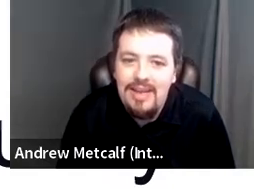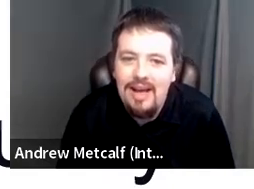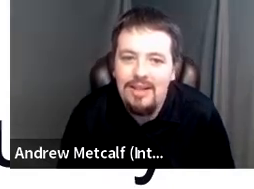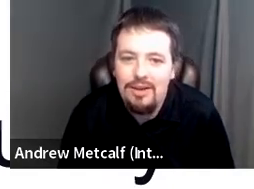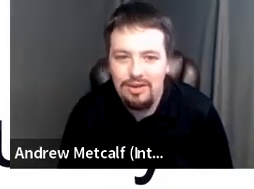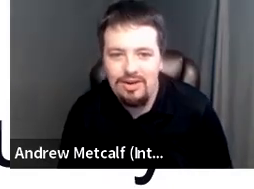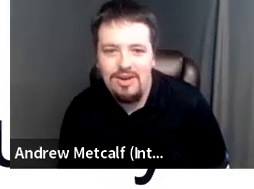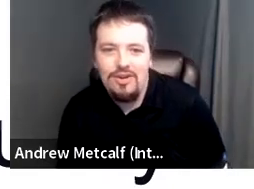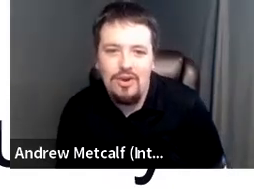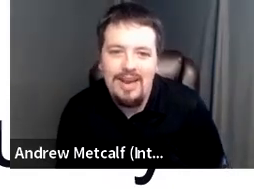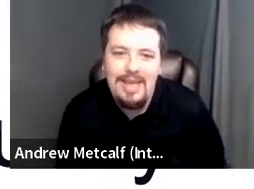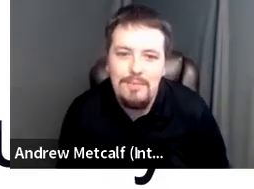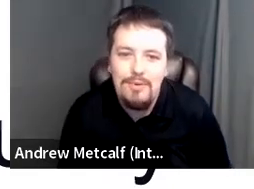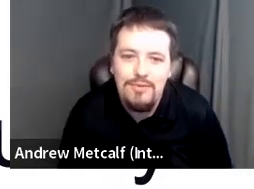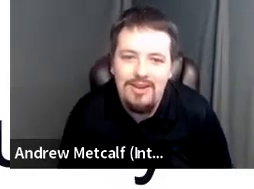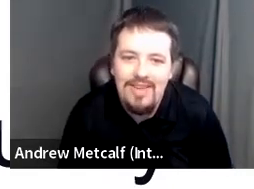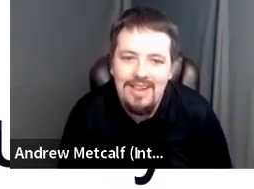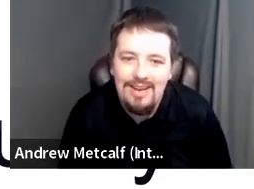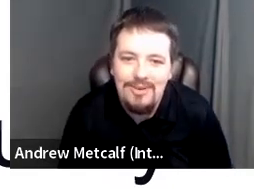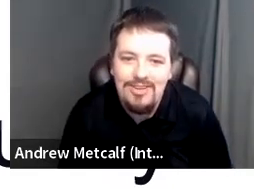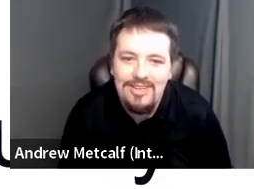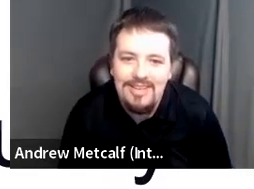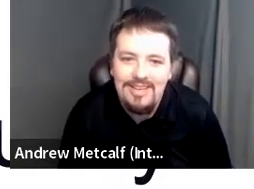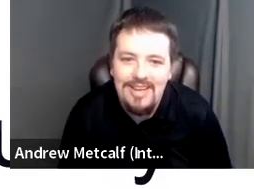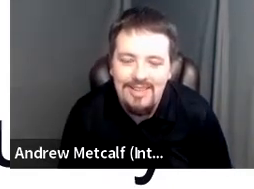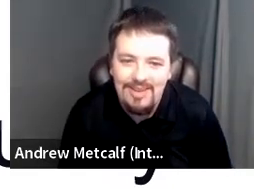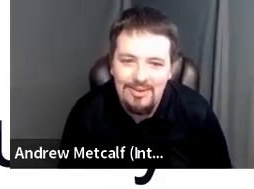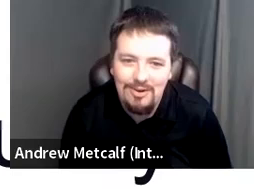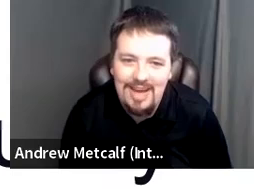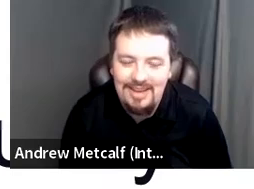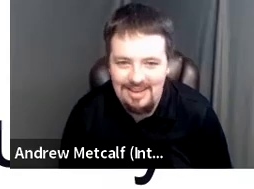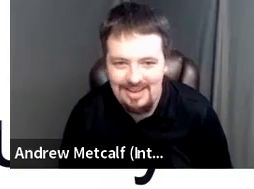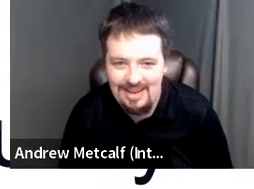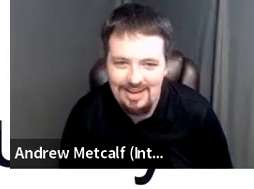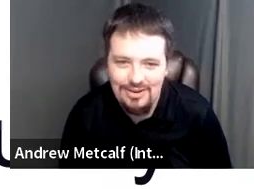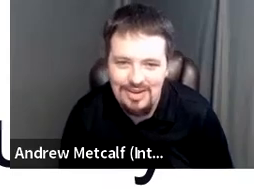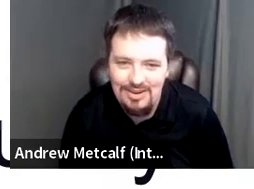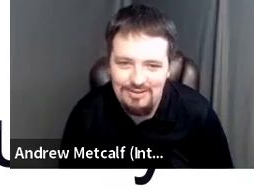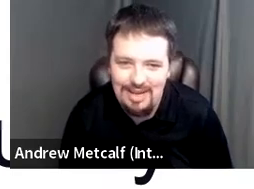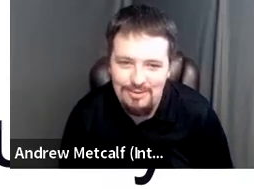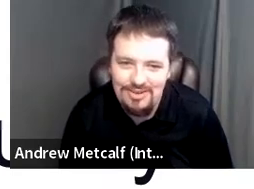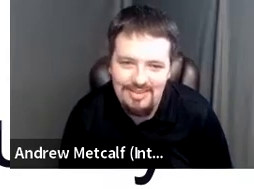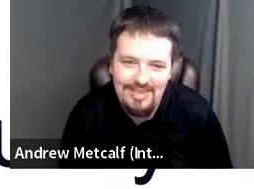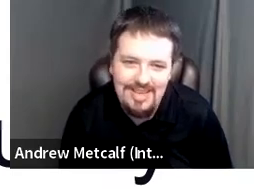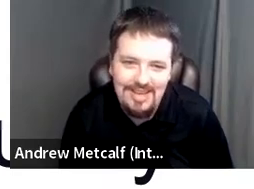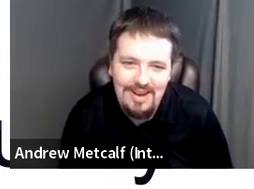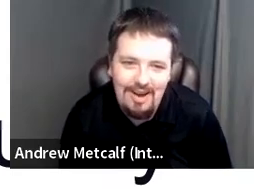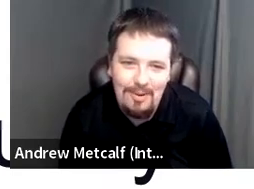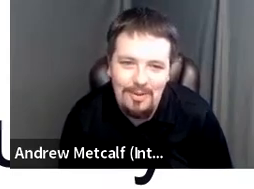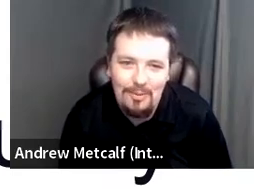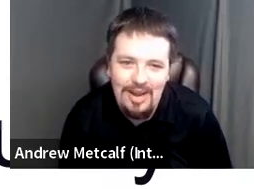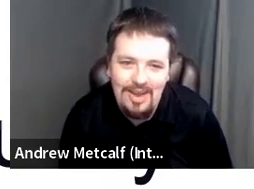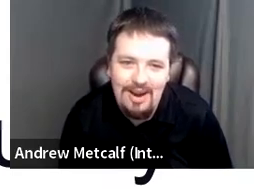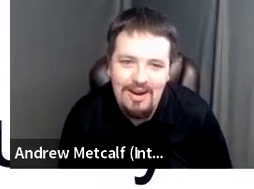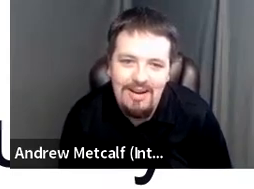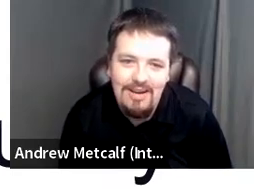then Leclerc taught him French Sign Language. So they sort of had an exchange of languages on